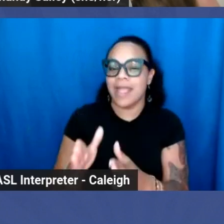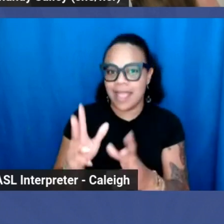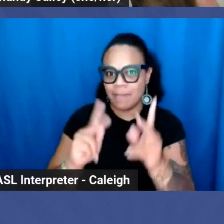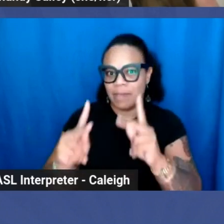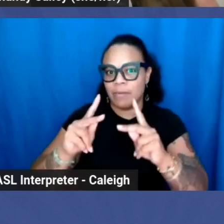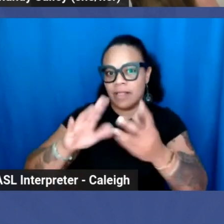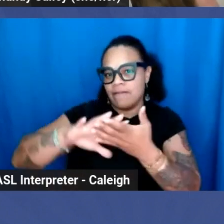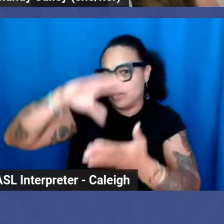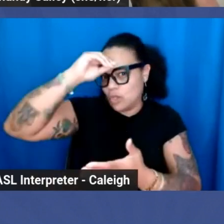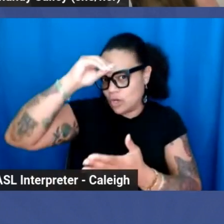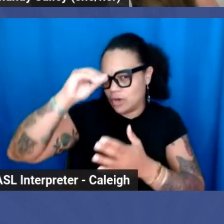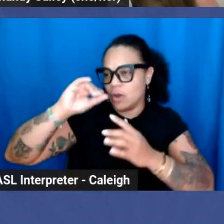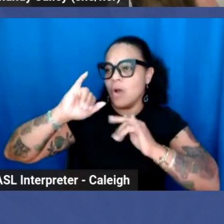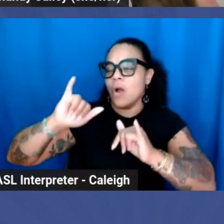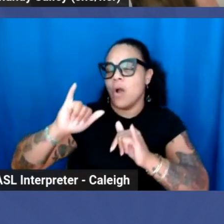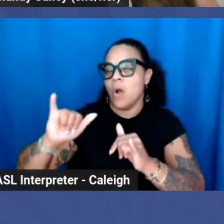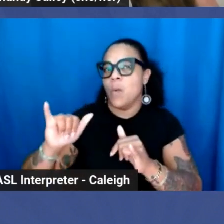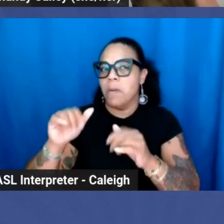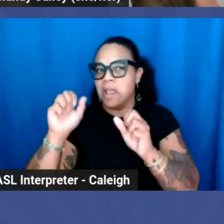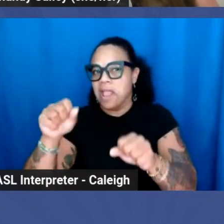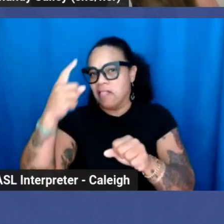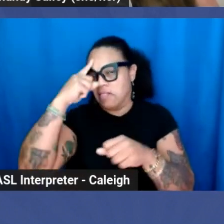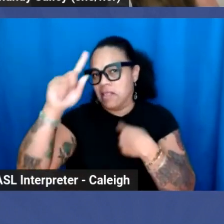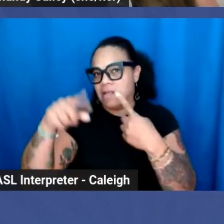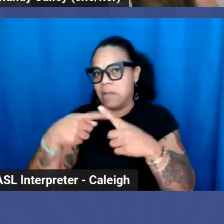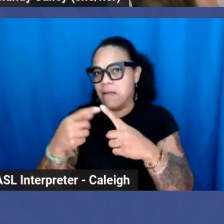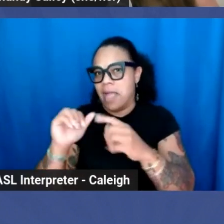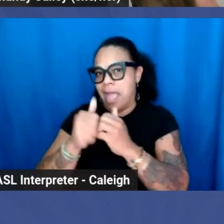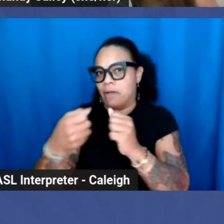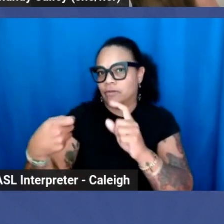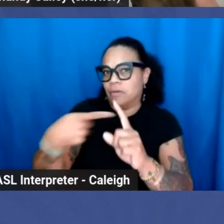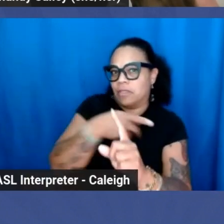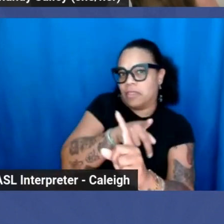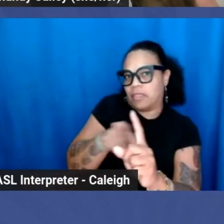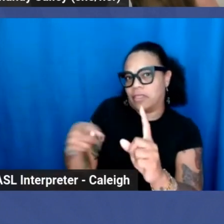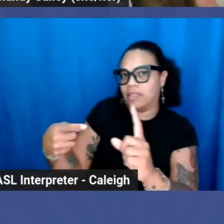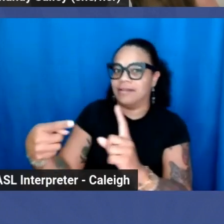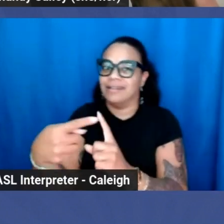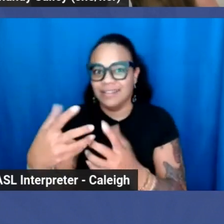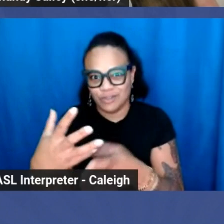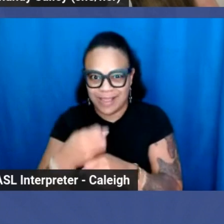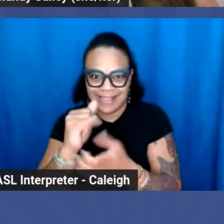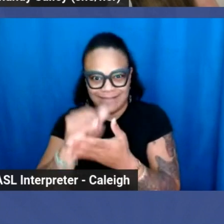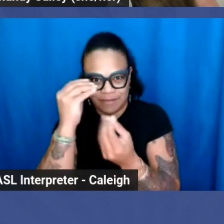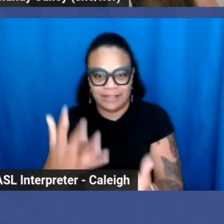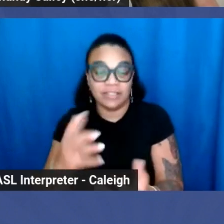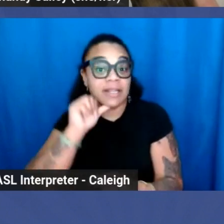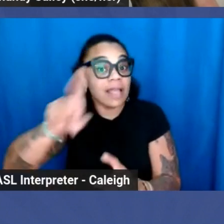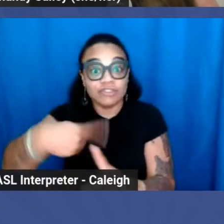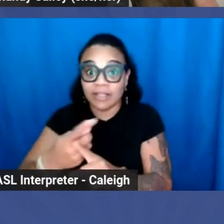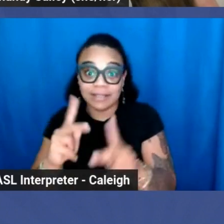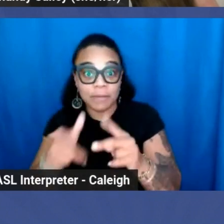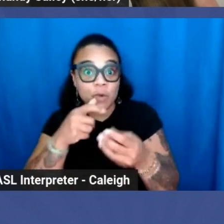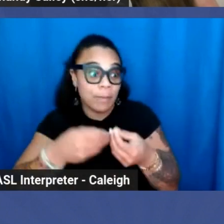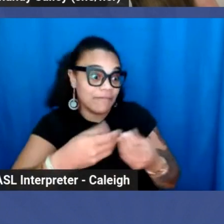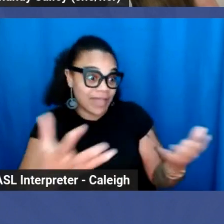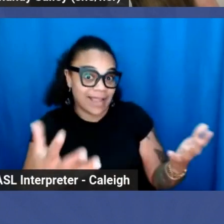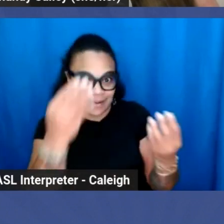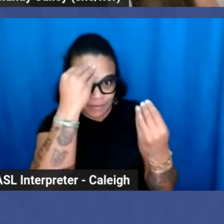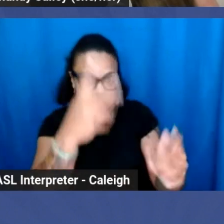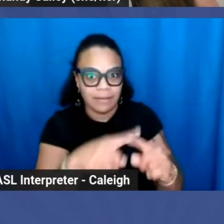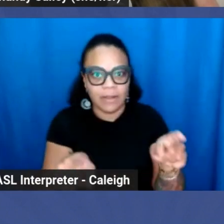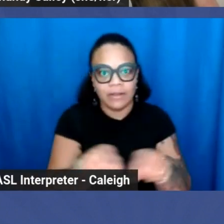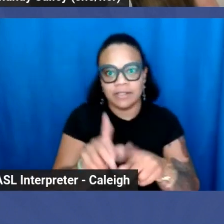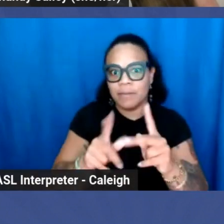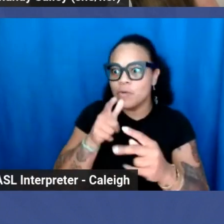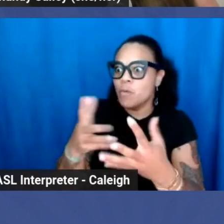how to access the information. And like it's not just the folks disseminating it, it's also the people who need to receive the information. Now I think we do kind of